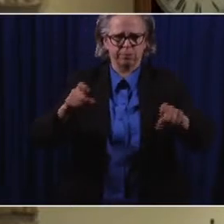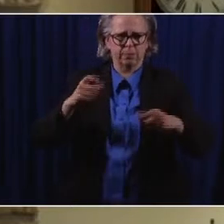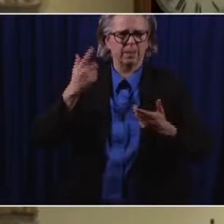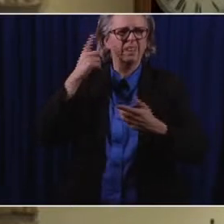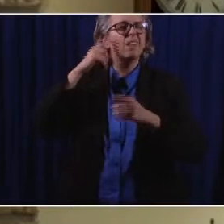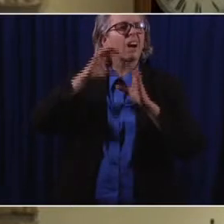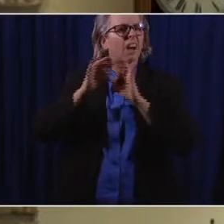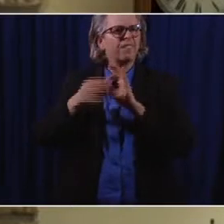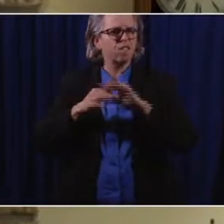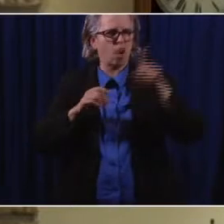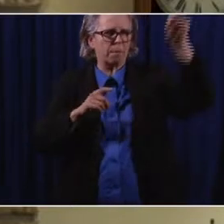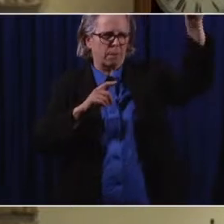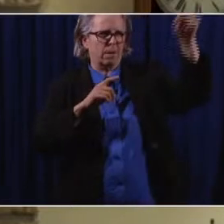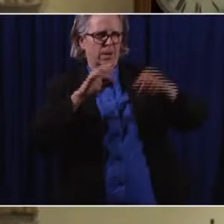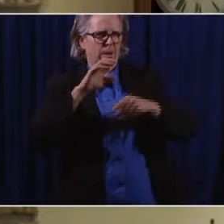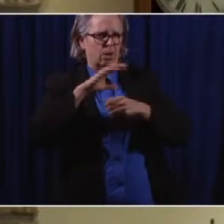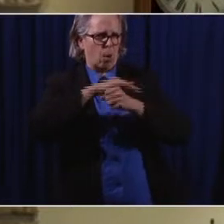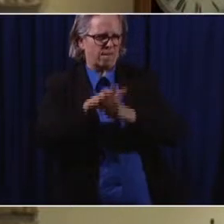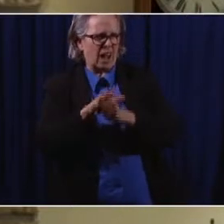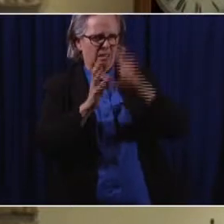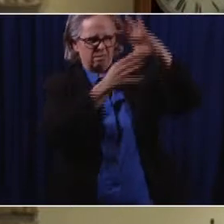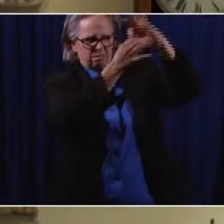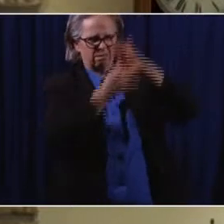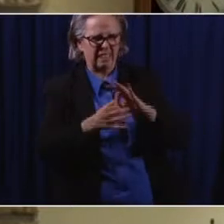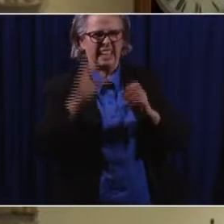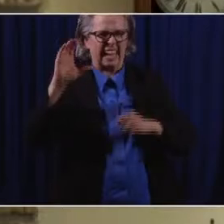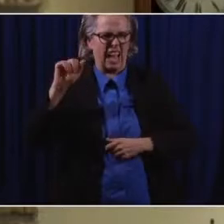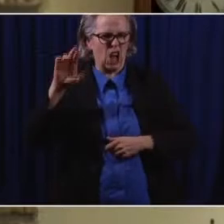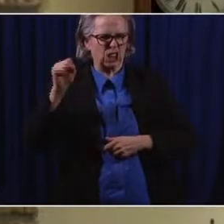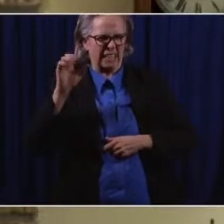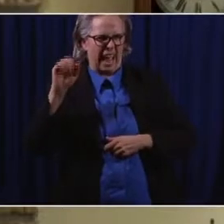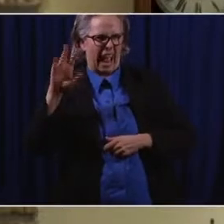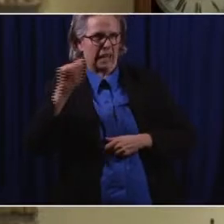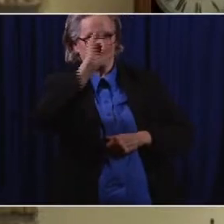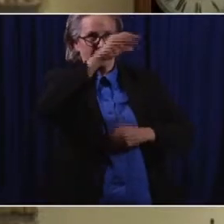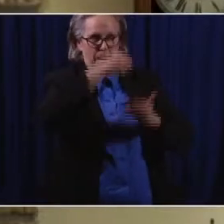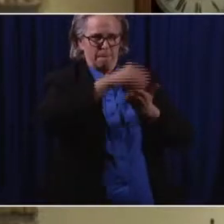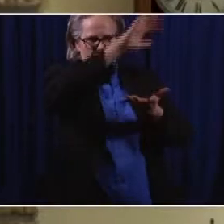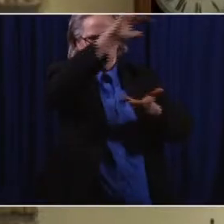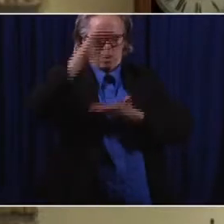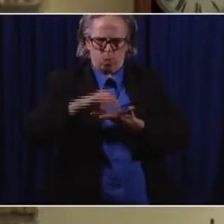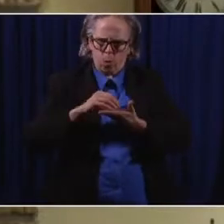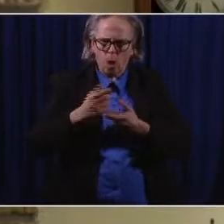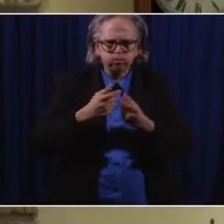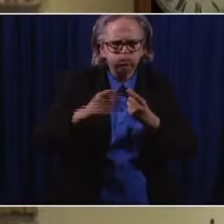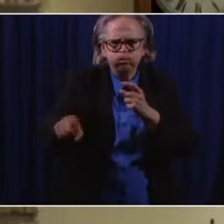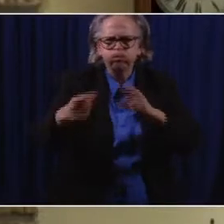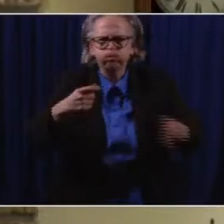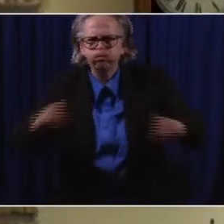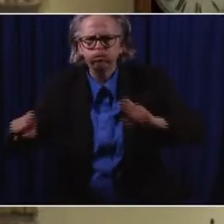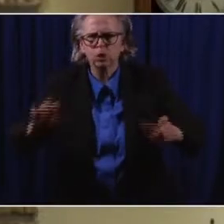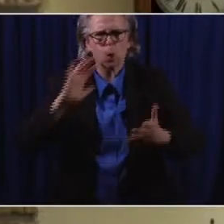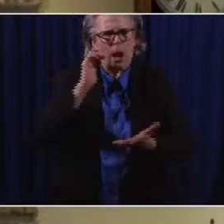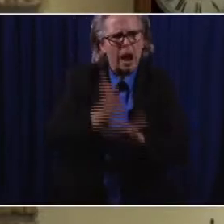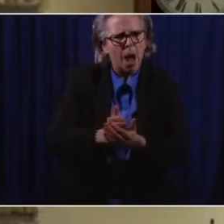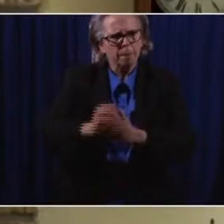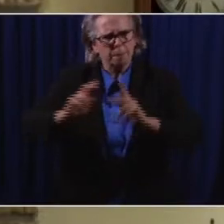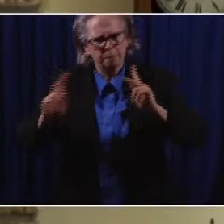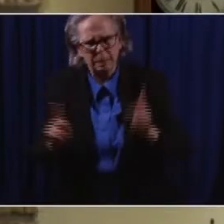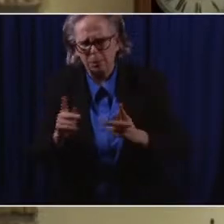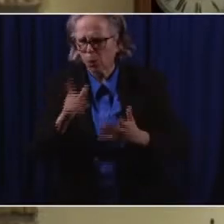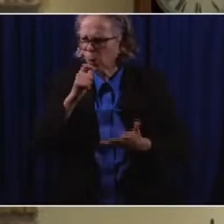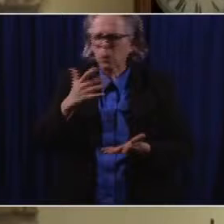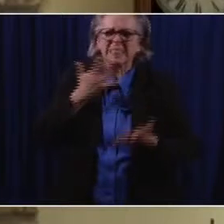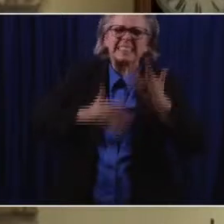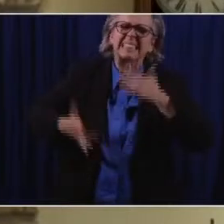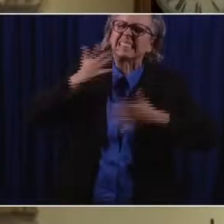will take, what's called the CARES Act dollars, and we will take to help those people who have to pay their rent, and they're way